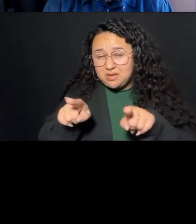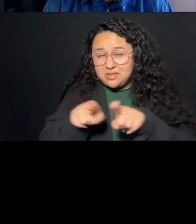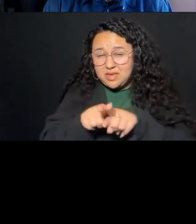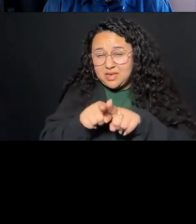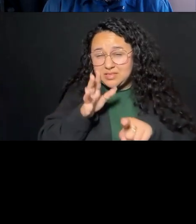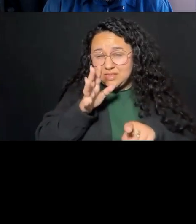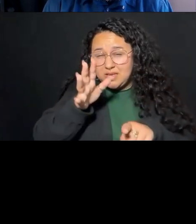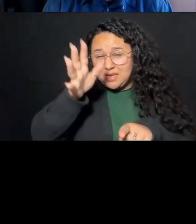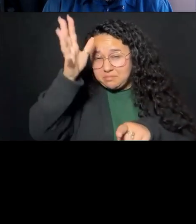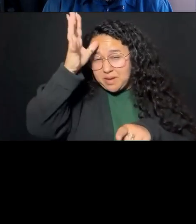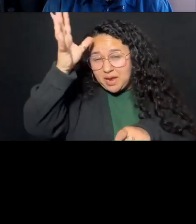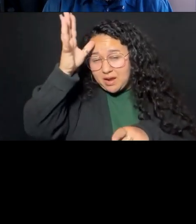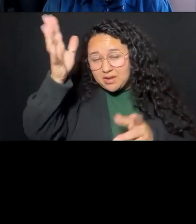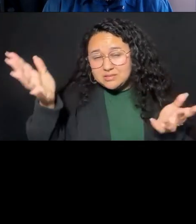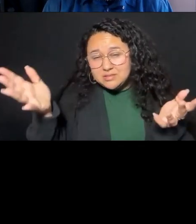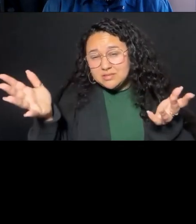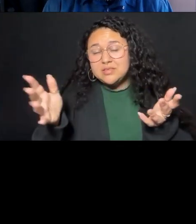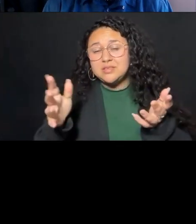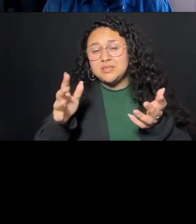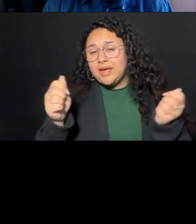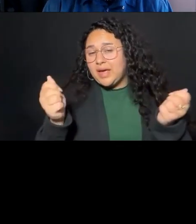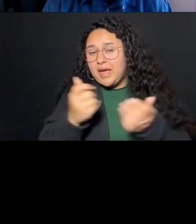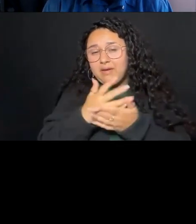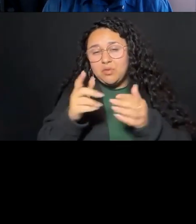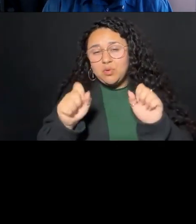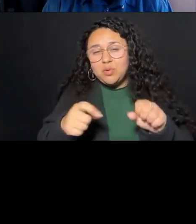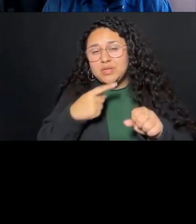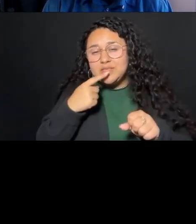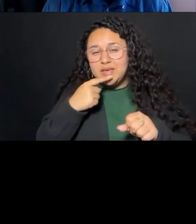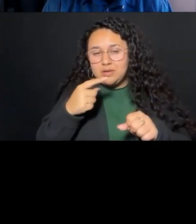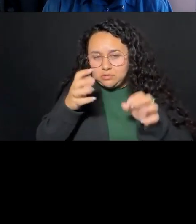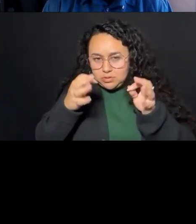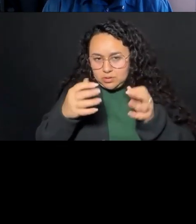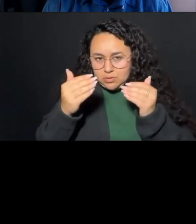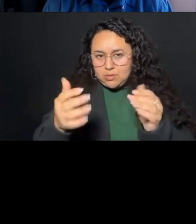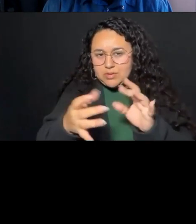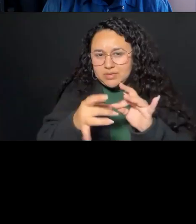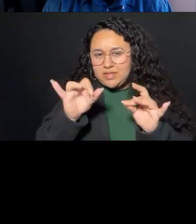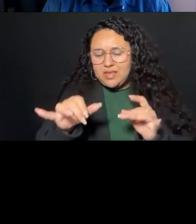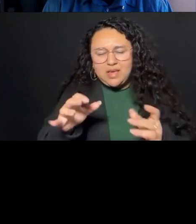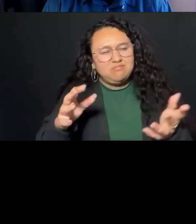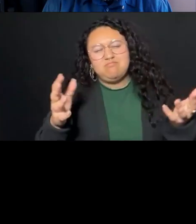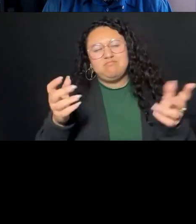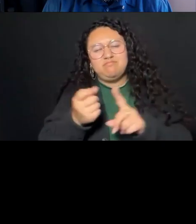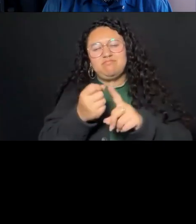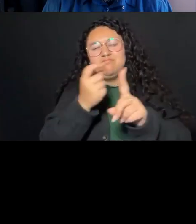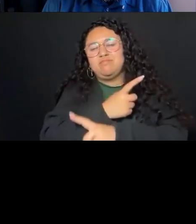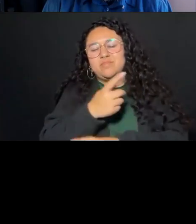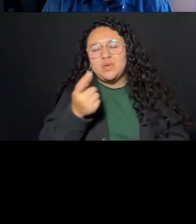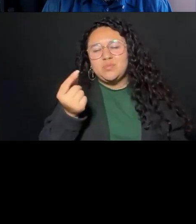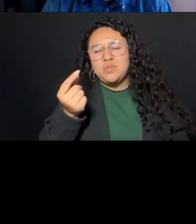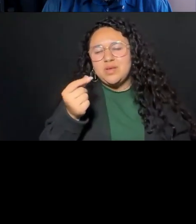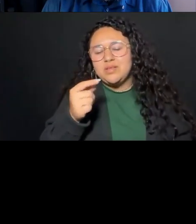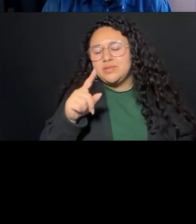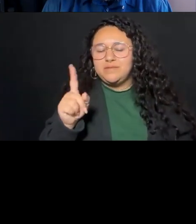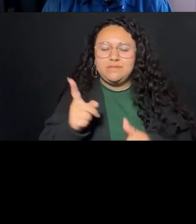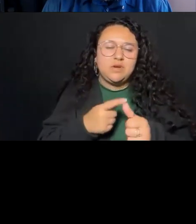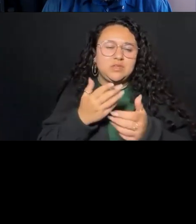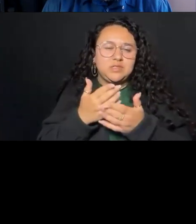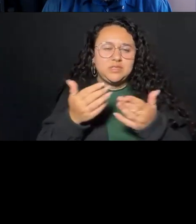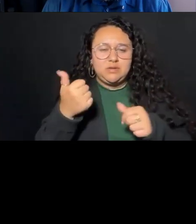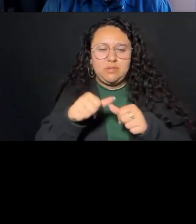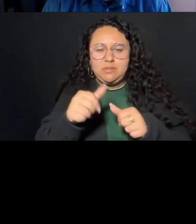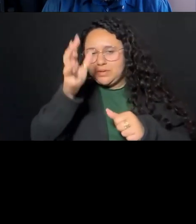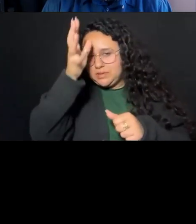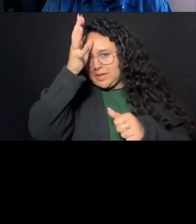Like, out of all the things you could say, you decide to say this. What? So that was like one of the first things I remember him saying. And